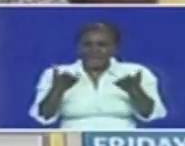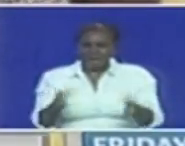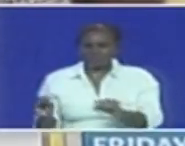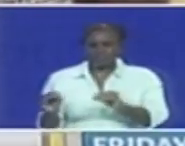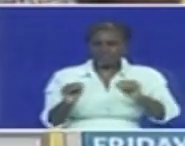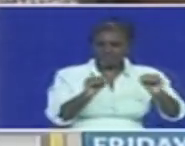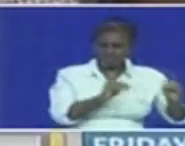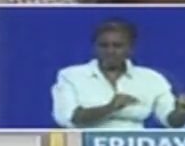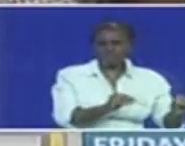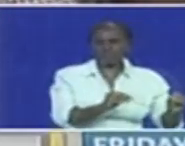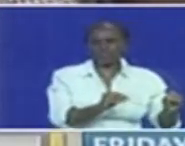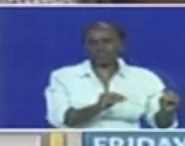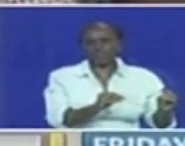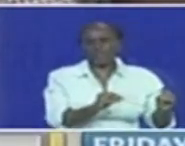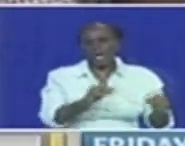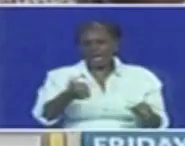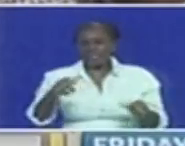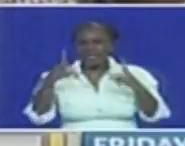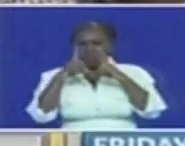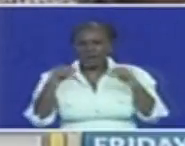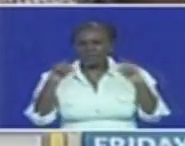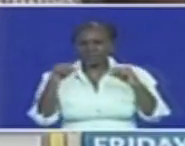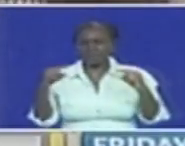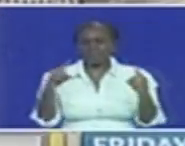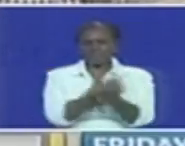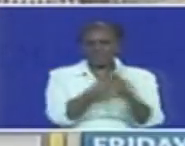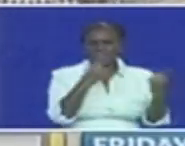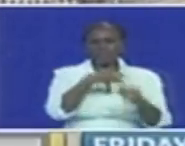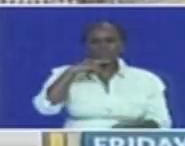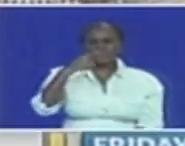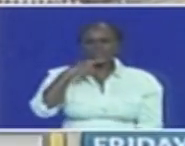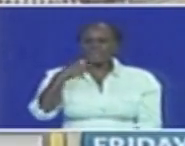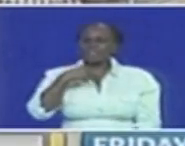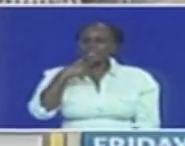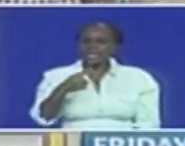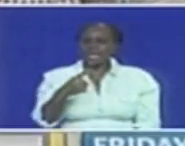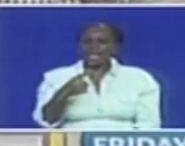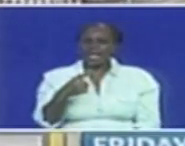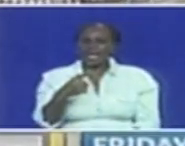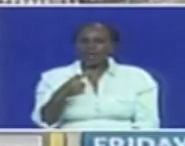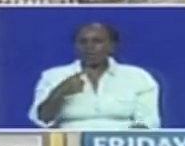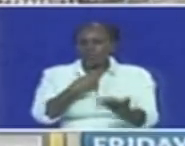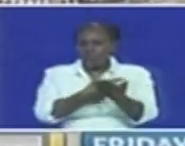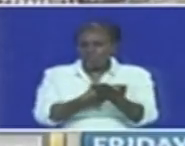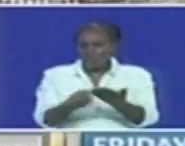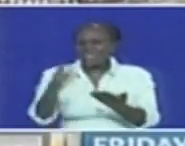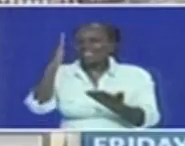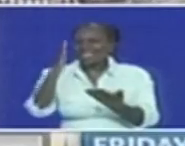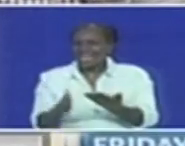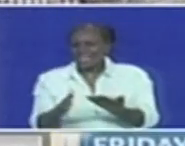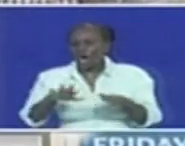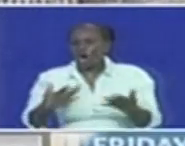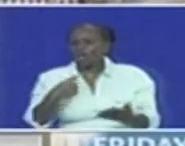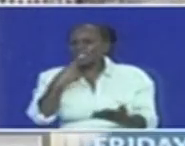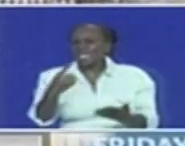to a number of other words that have varied pronunciations. Do we say weekend or weekend? And also,